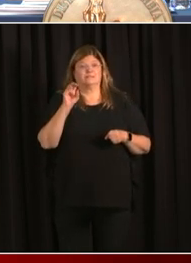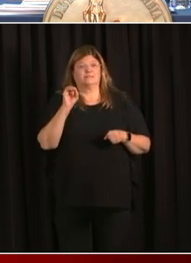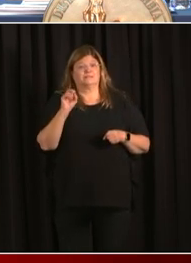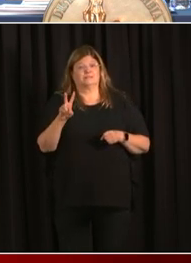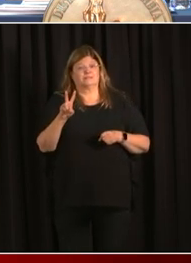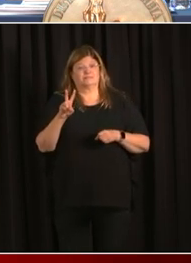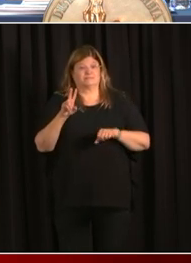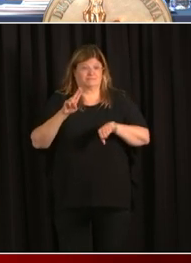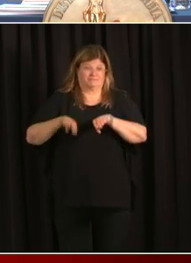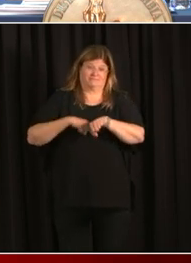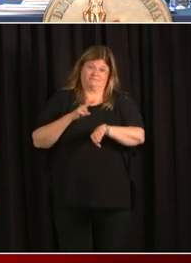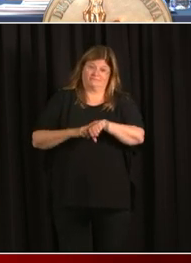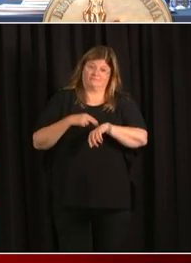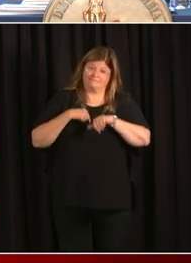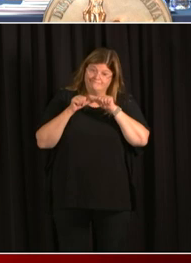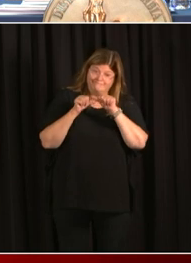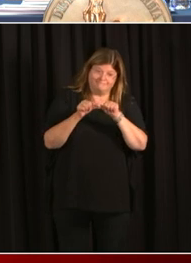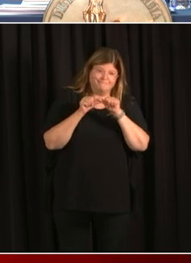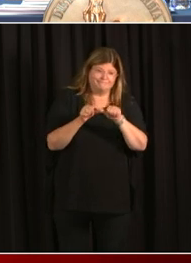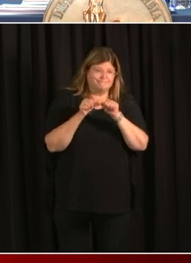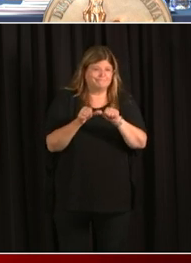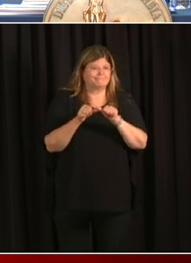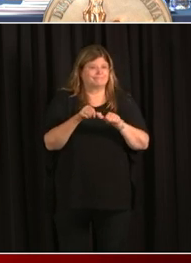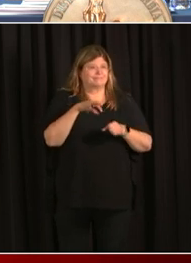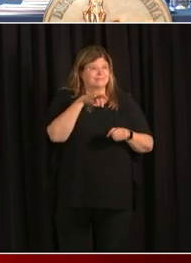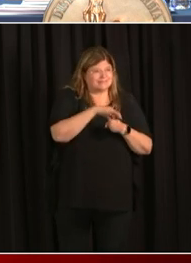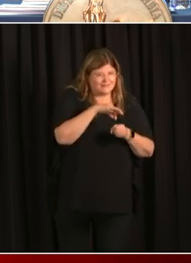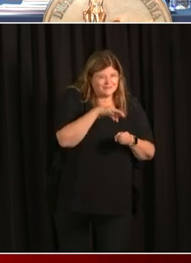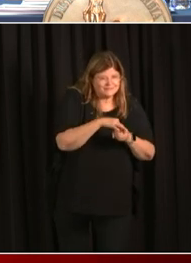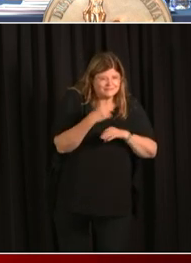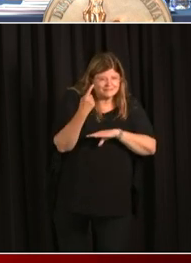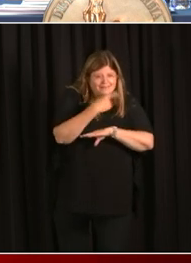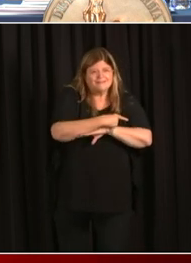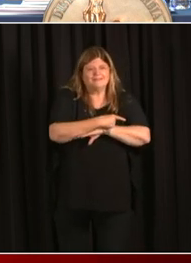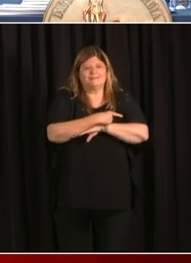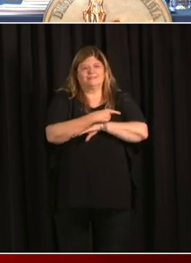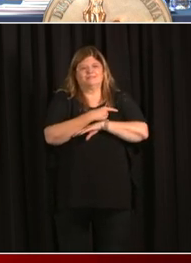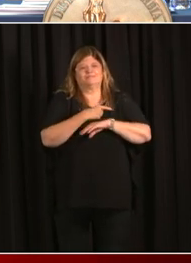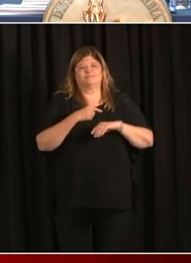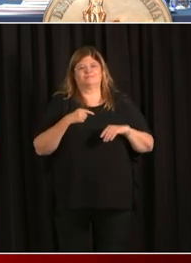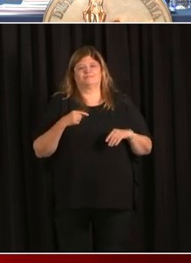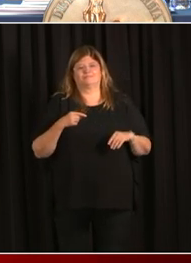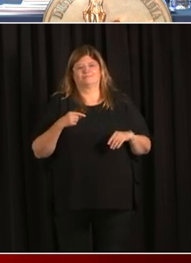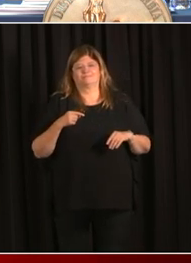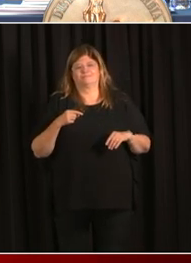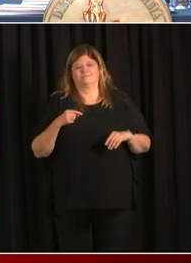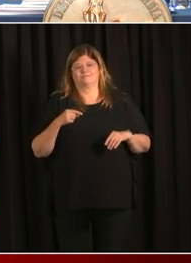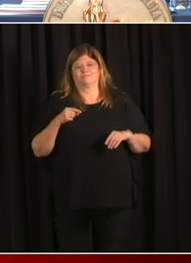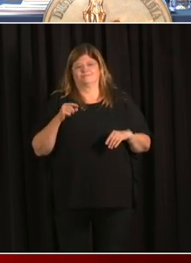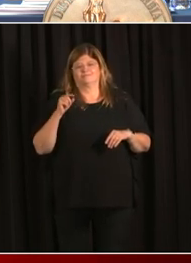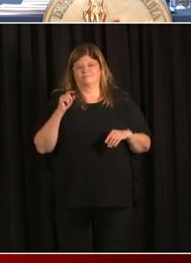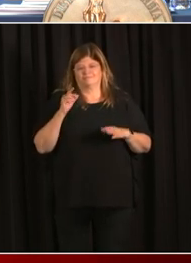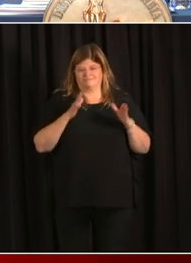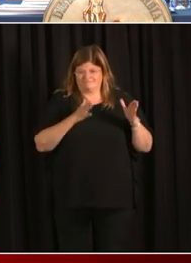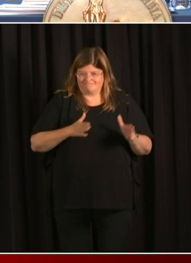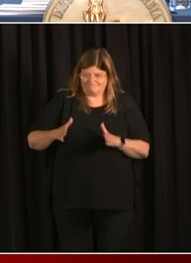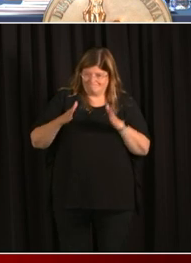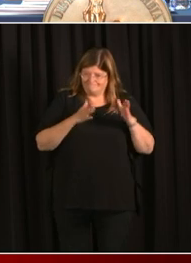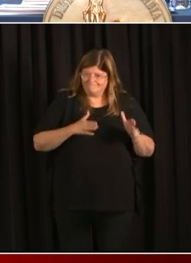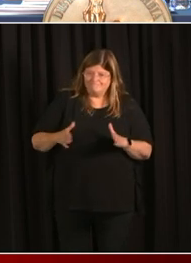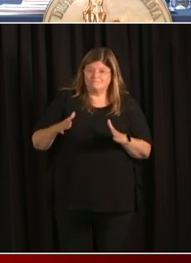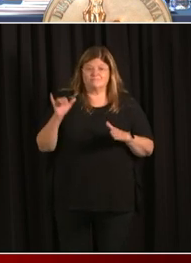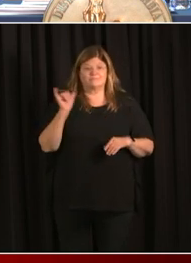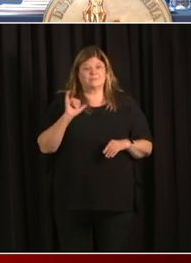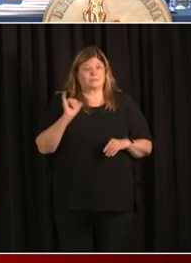we continue election day and the pre-inauguration planning and